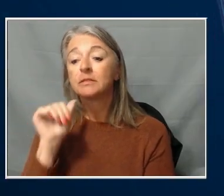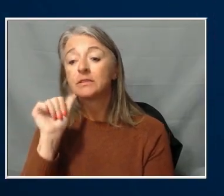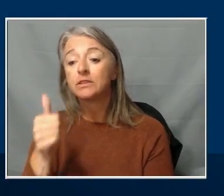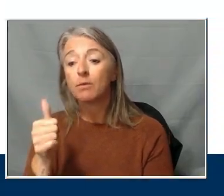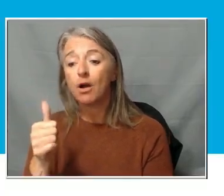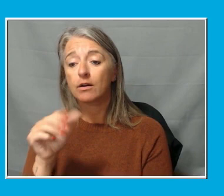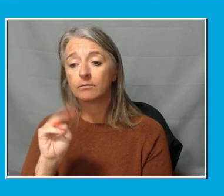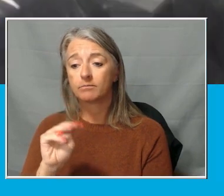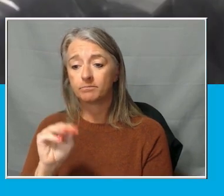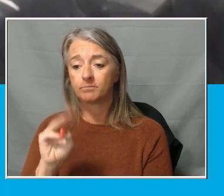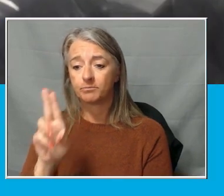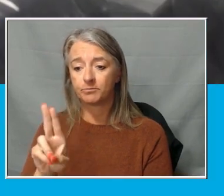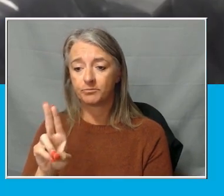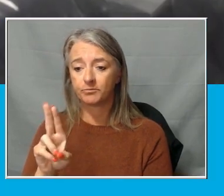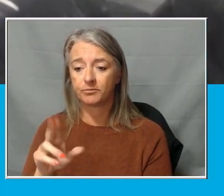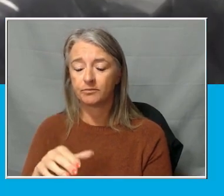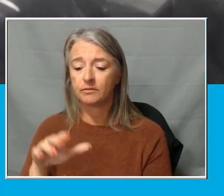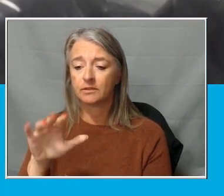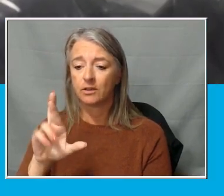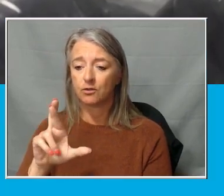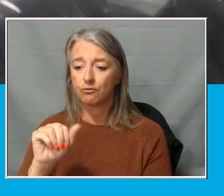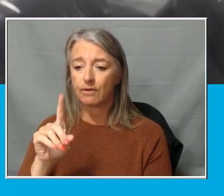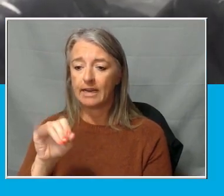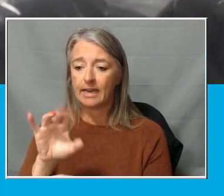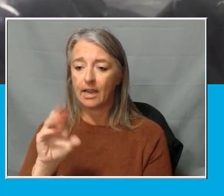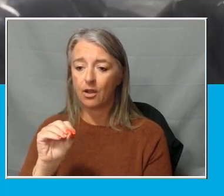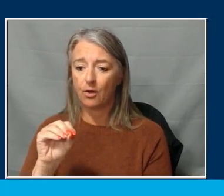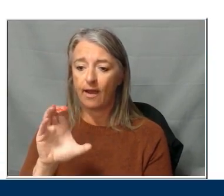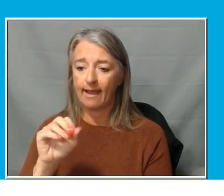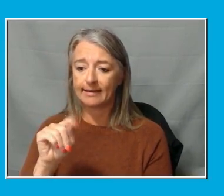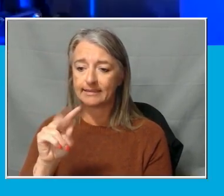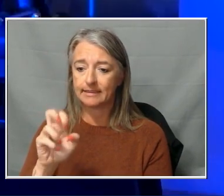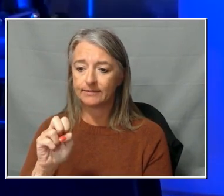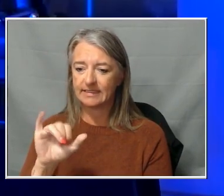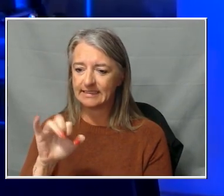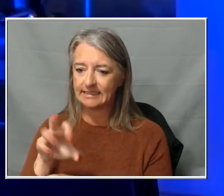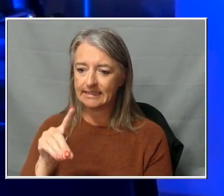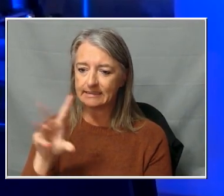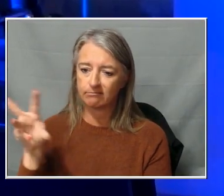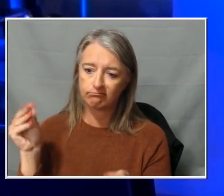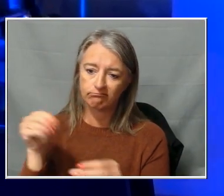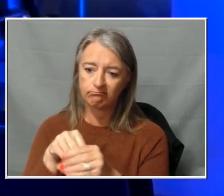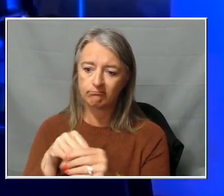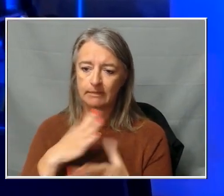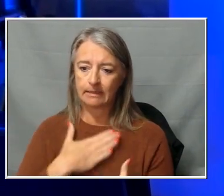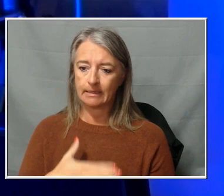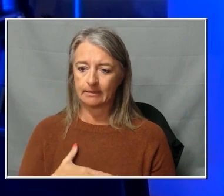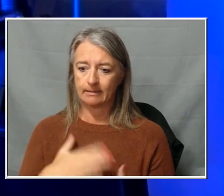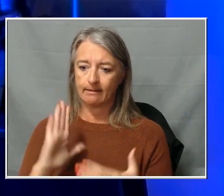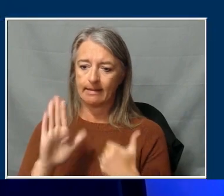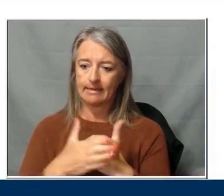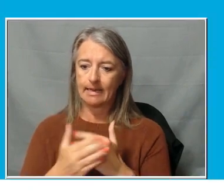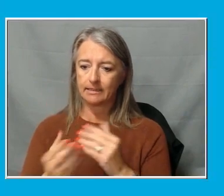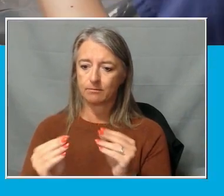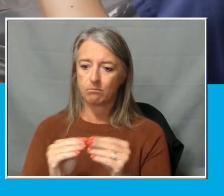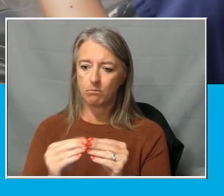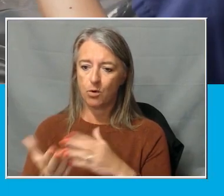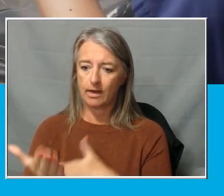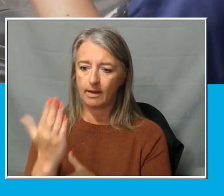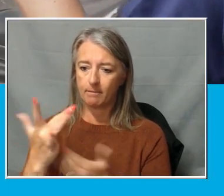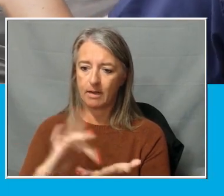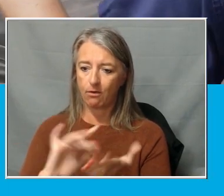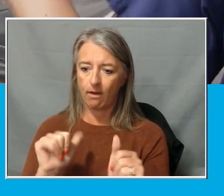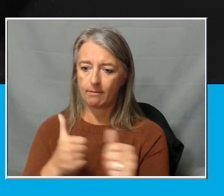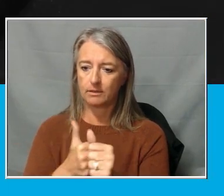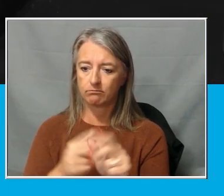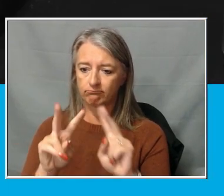Morning Medical Update, radioactive seeds planted inside the body. I'm Jessica Lovell on the next Morning Medical Update. We explore